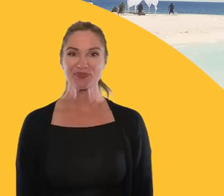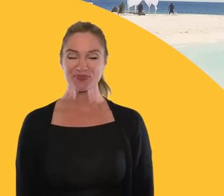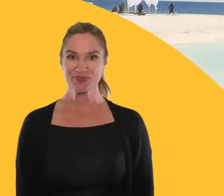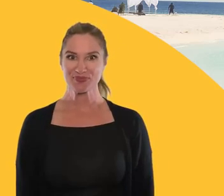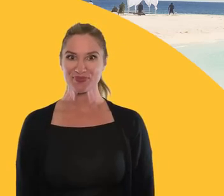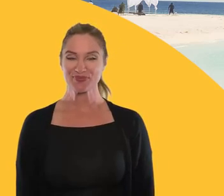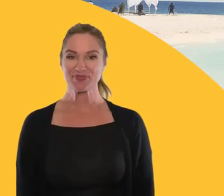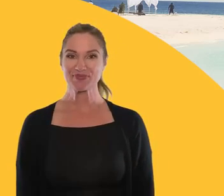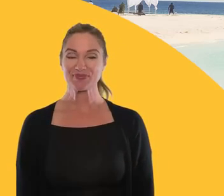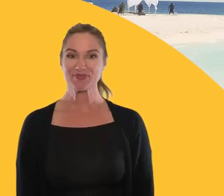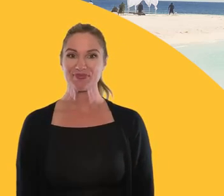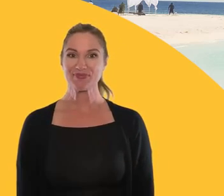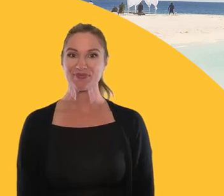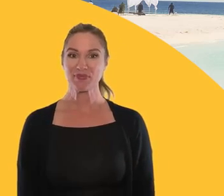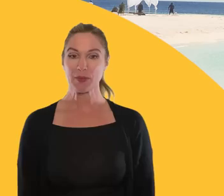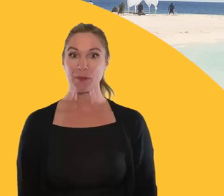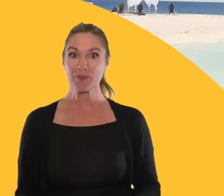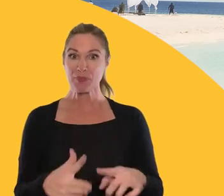showed you.